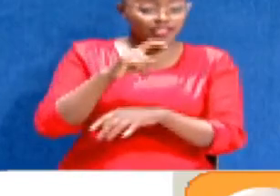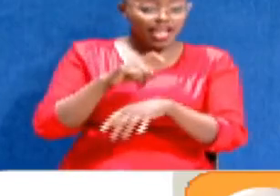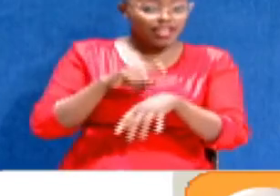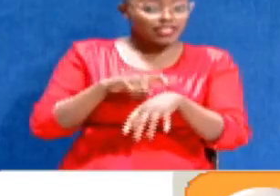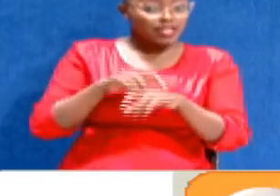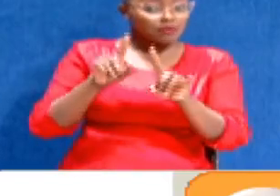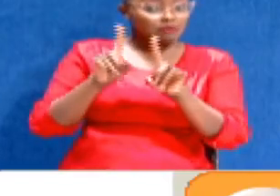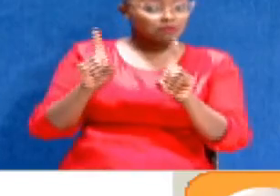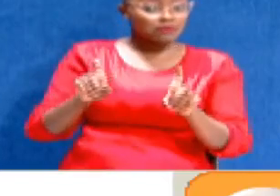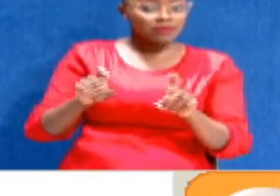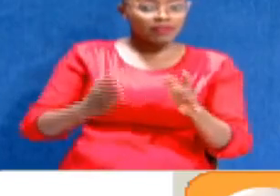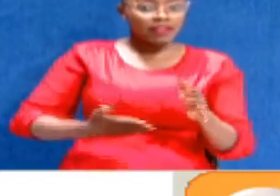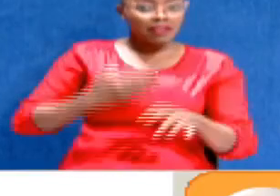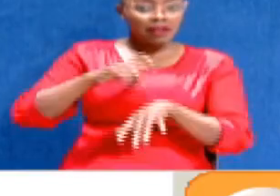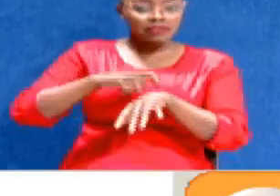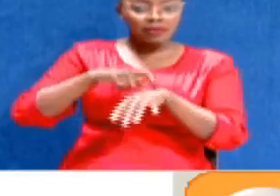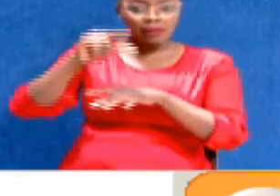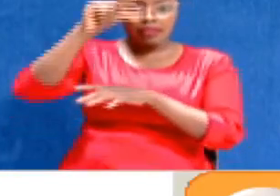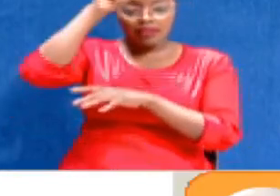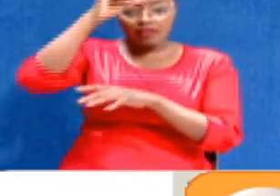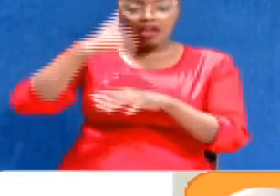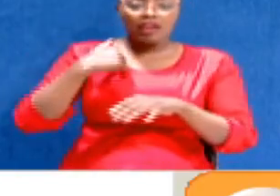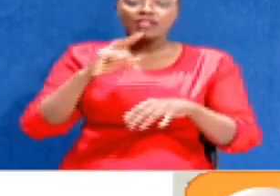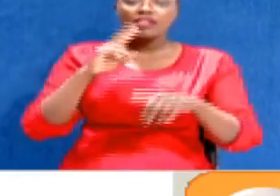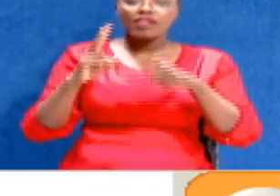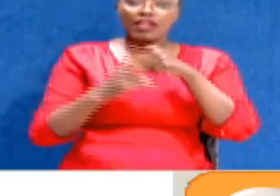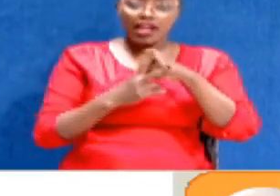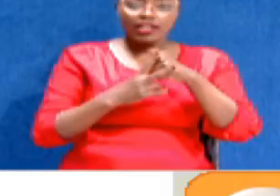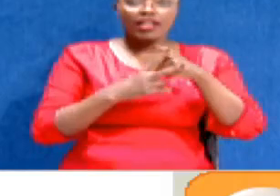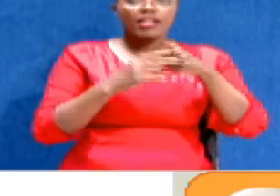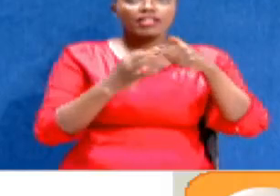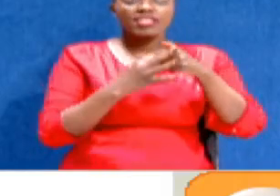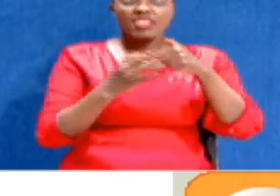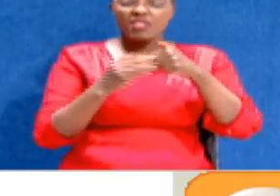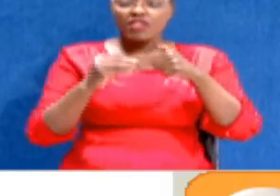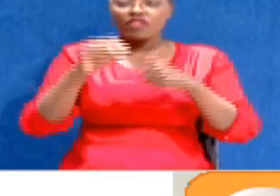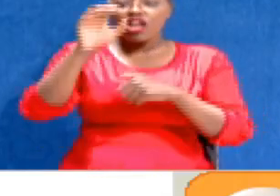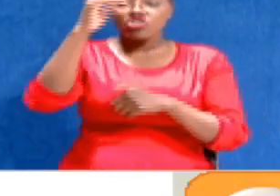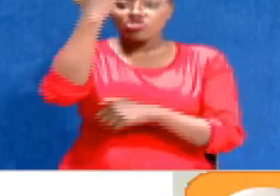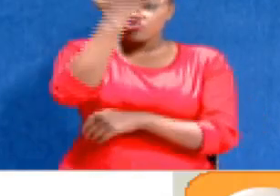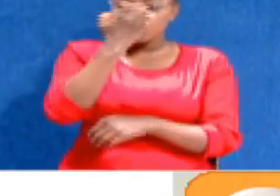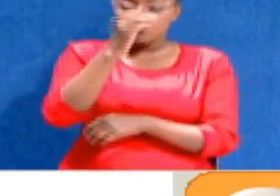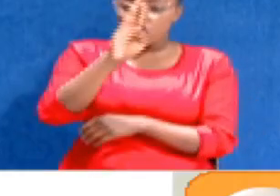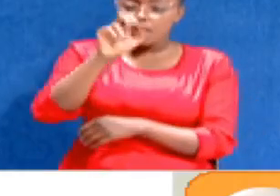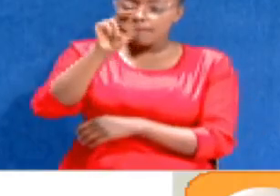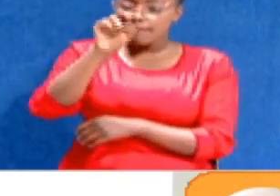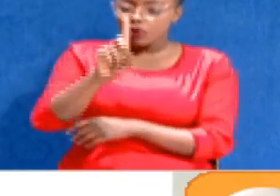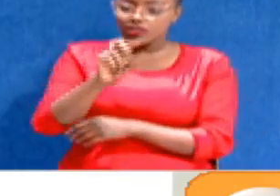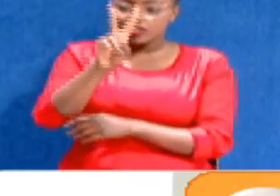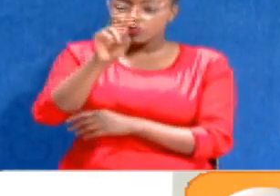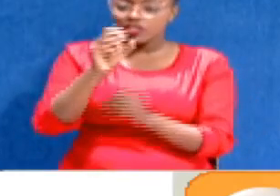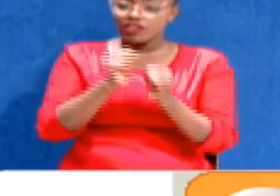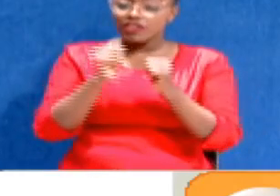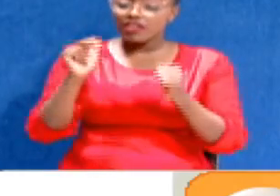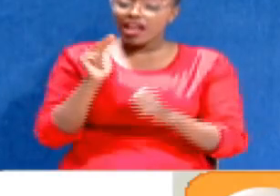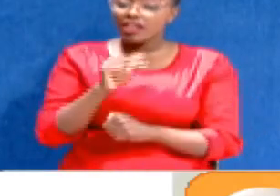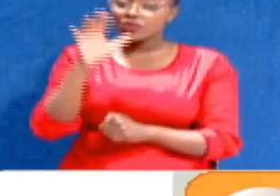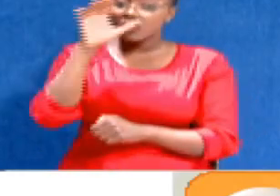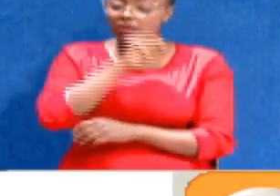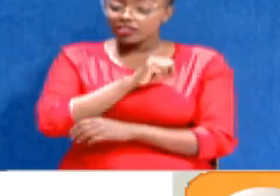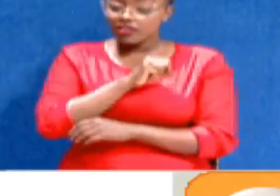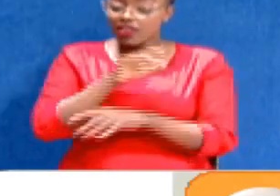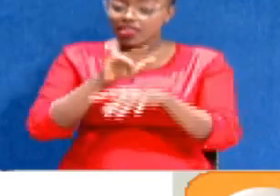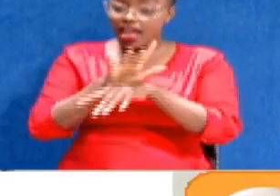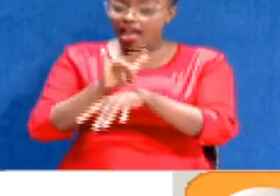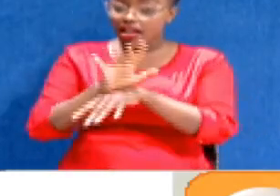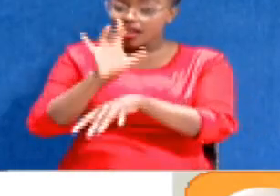Where was this anger when the government raised the $780 million Eurobond in 2015? Did we miss the early